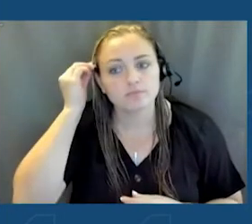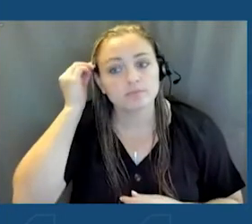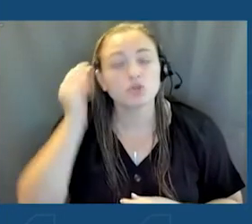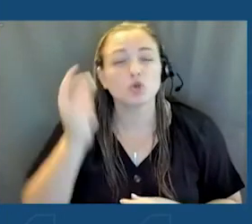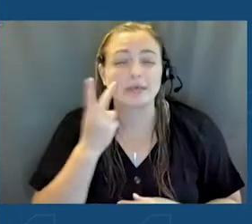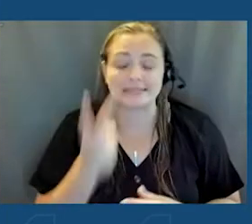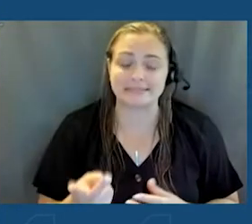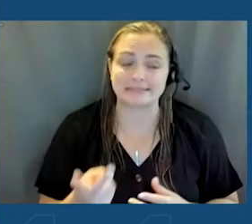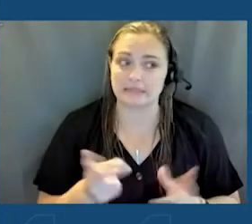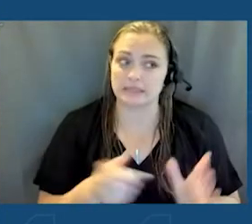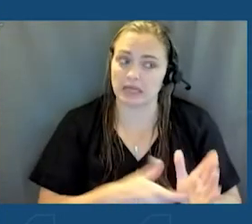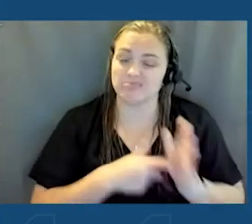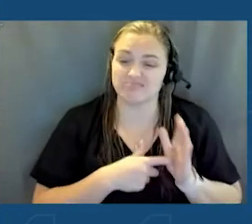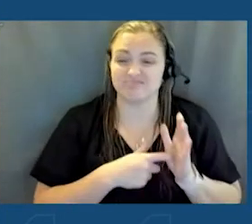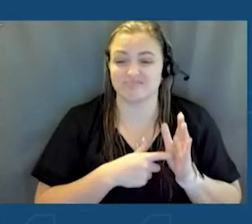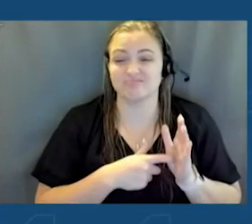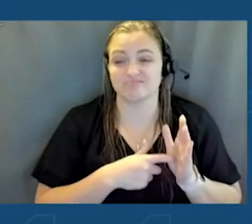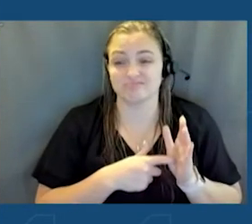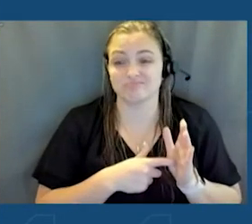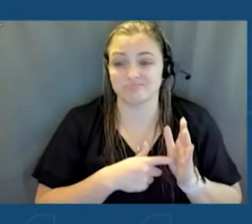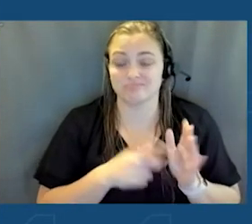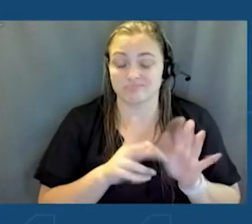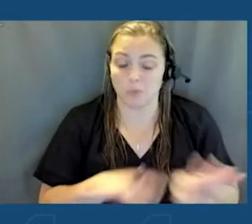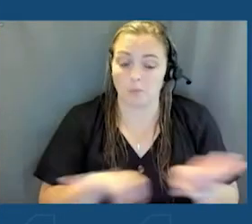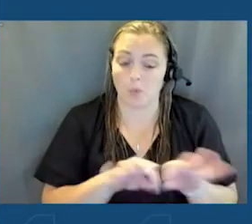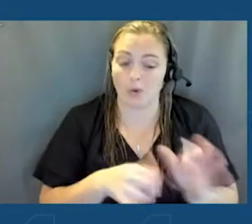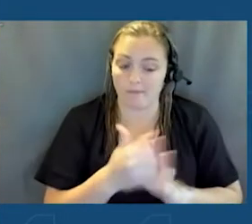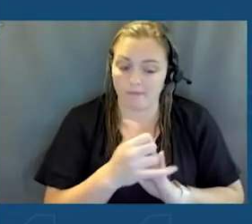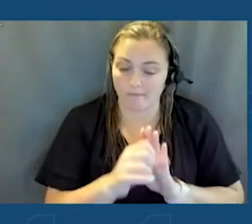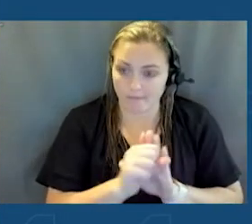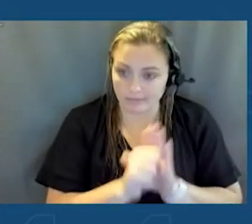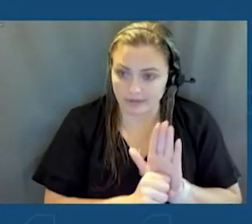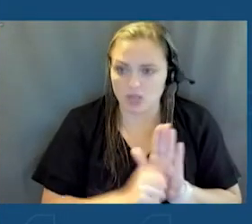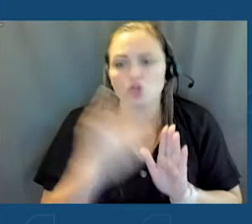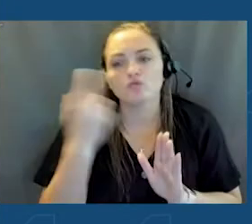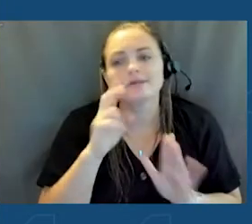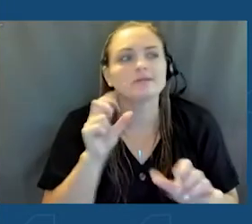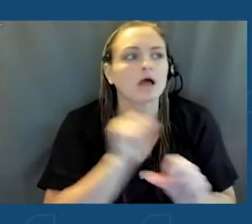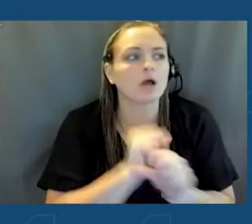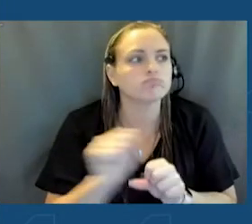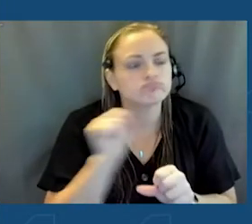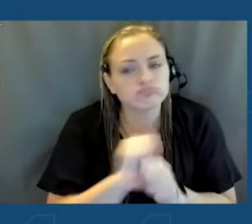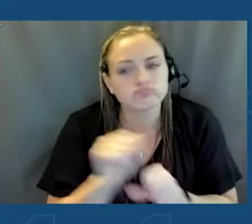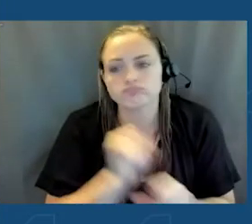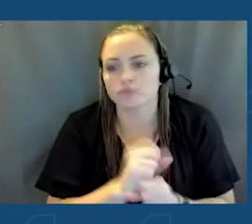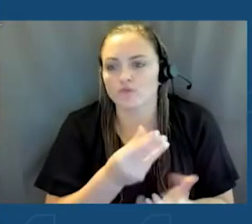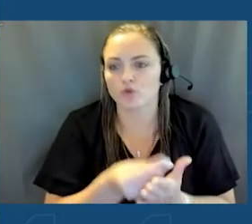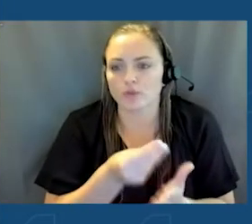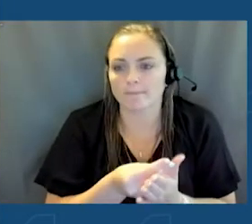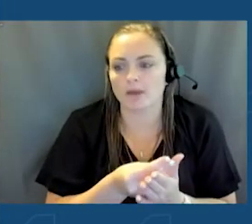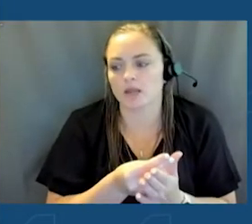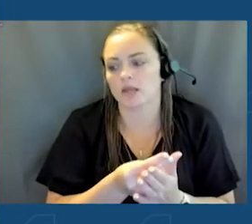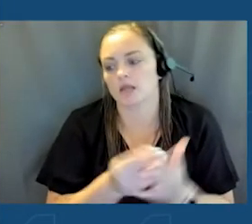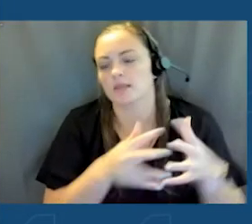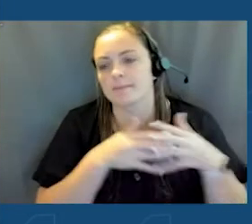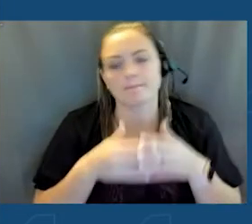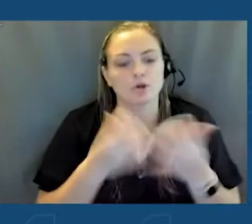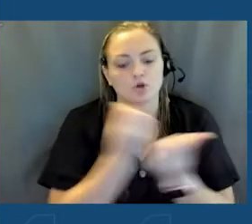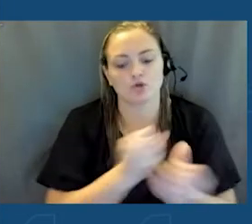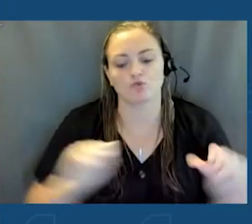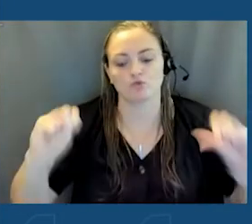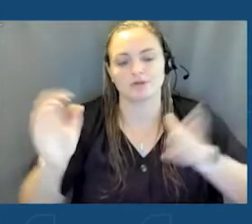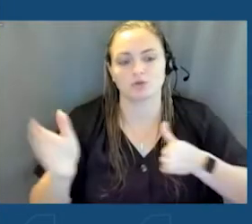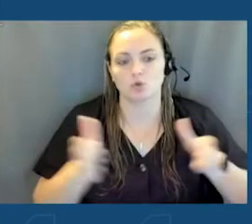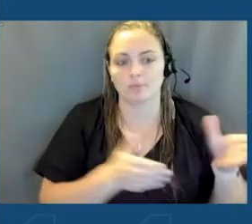our state. The reason why I worked so hard on these funds in the American Rescue Plan and the